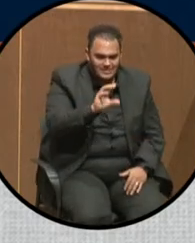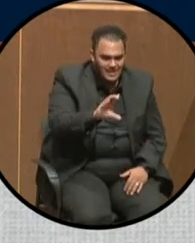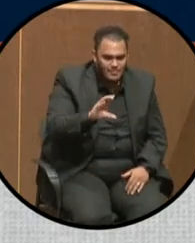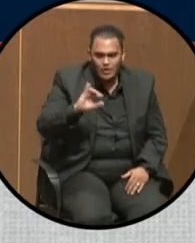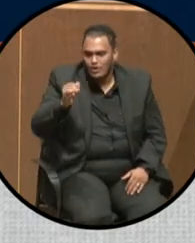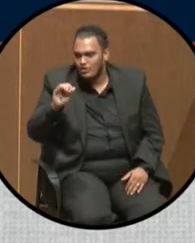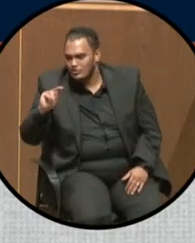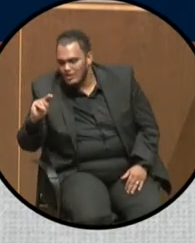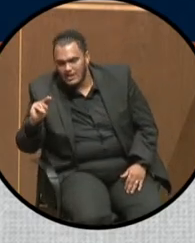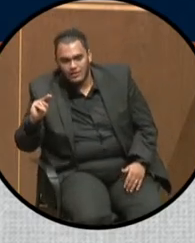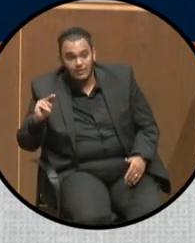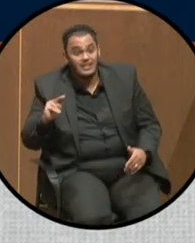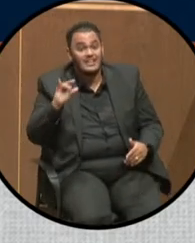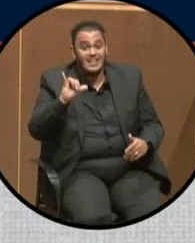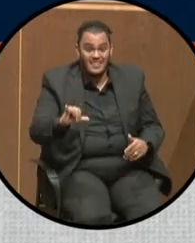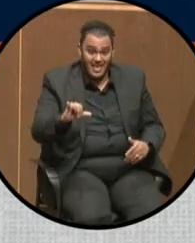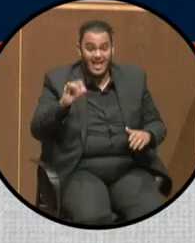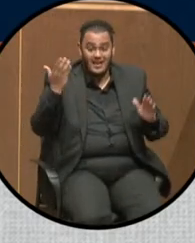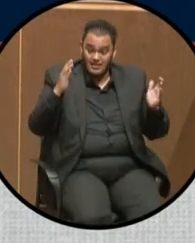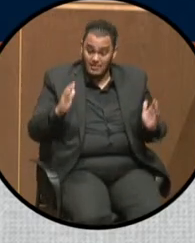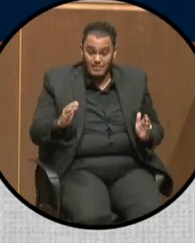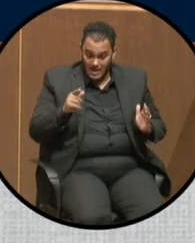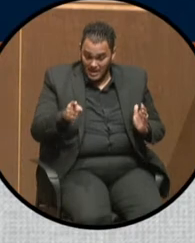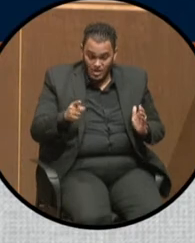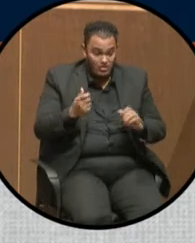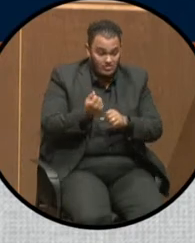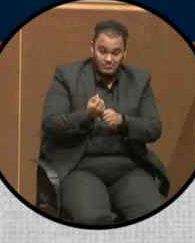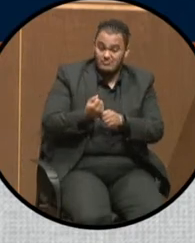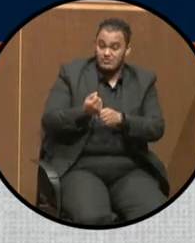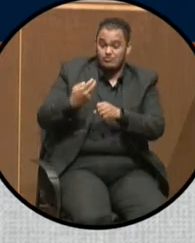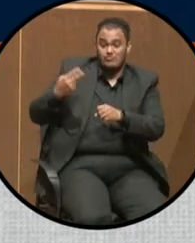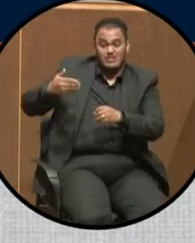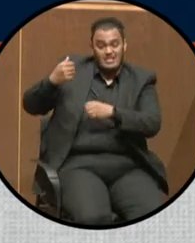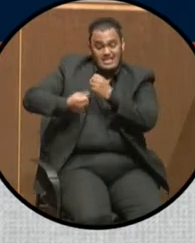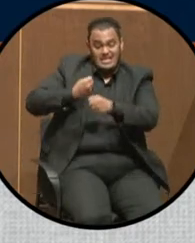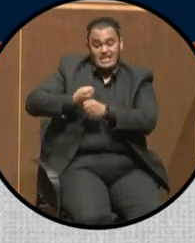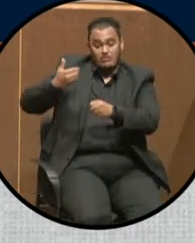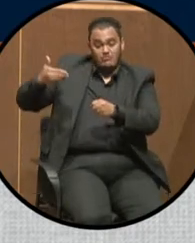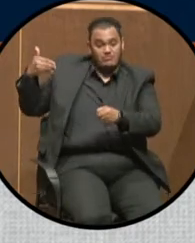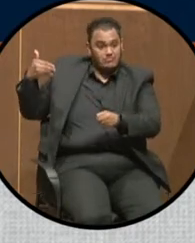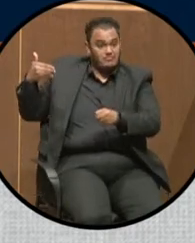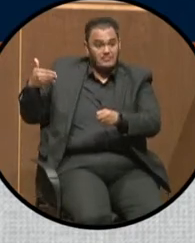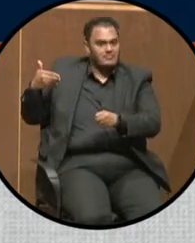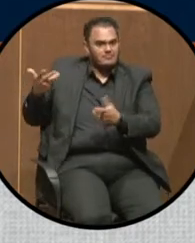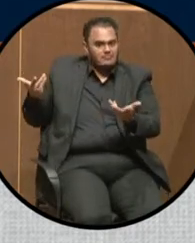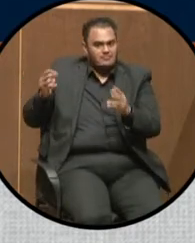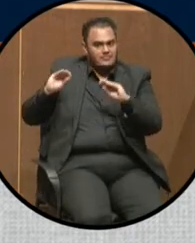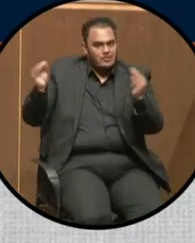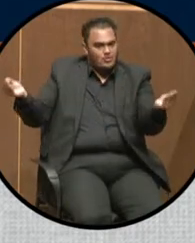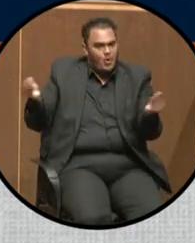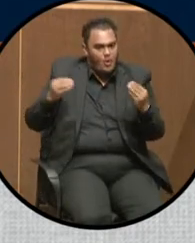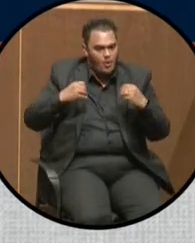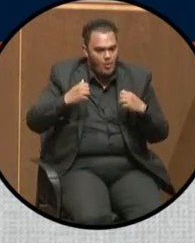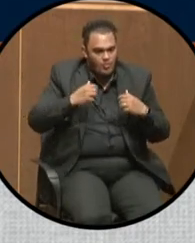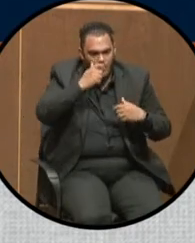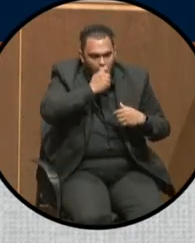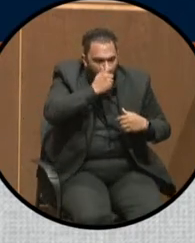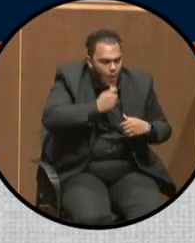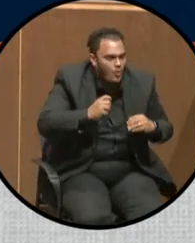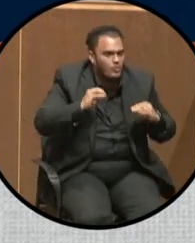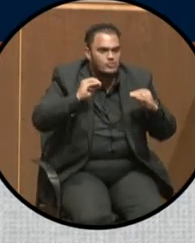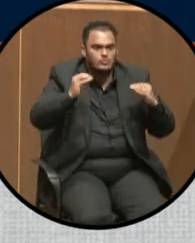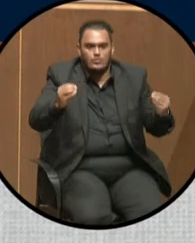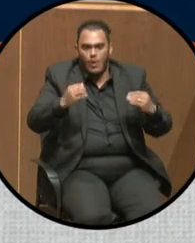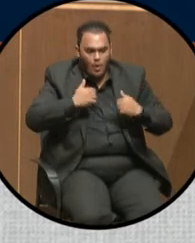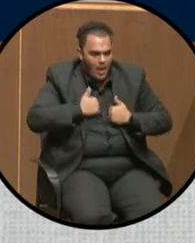My patients at the time when everyone was wearing masks didn't have colds, didn't have congestions, no asthma exacerbations. Masks help